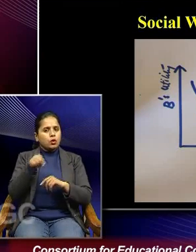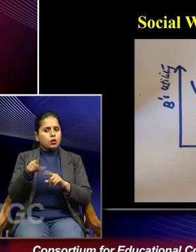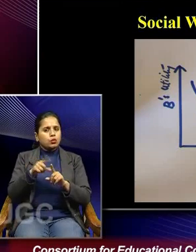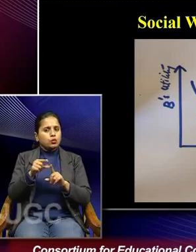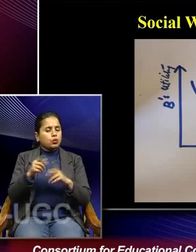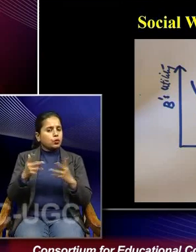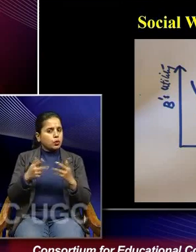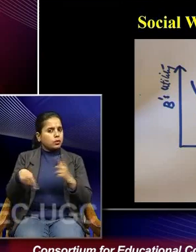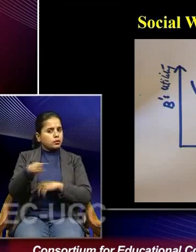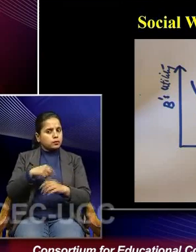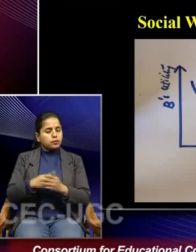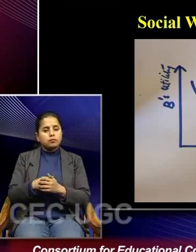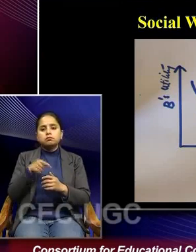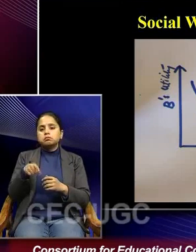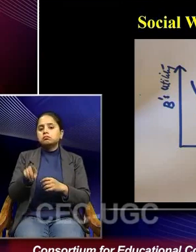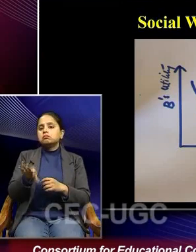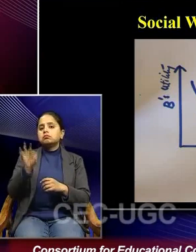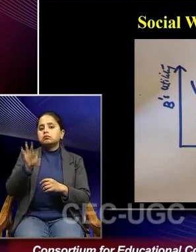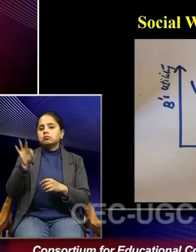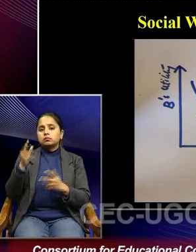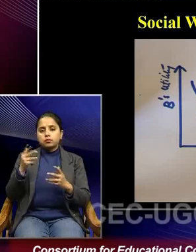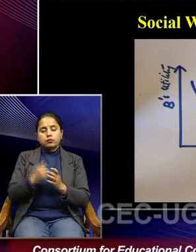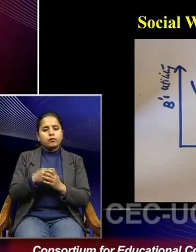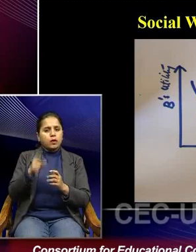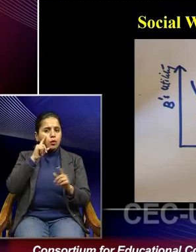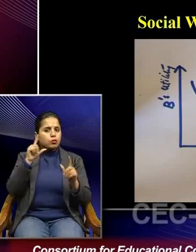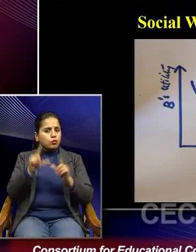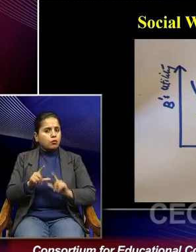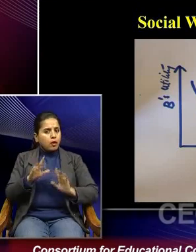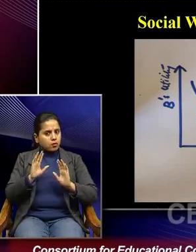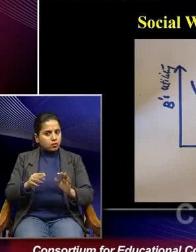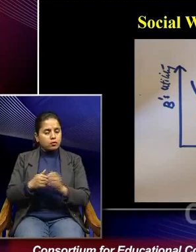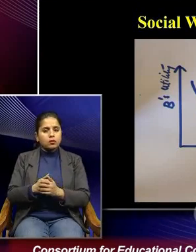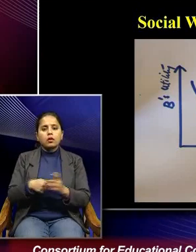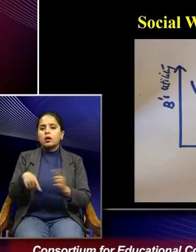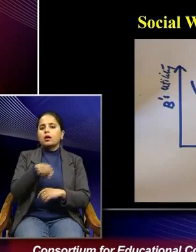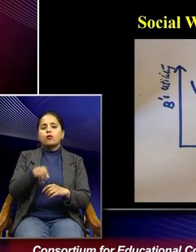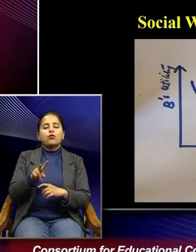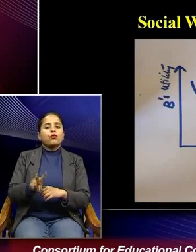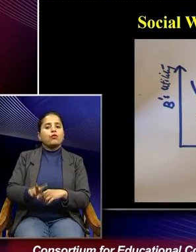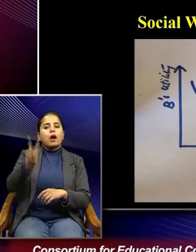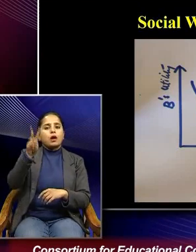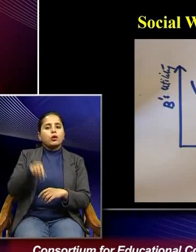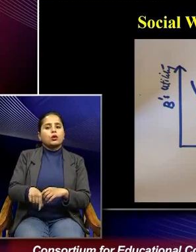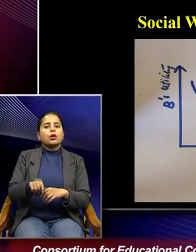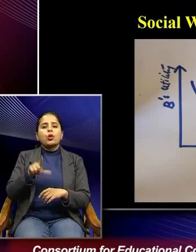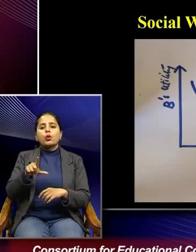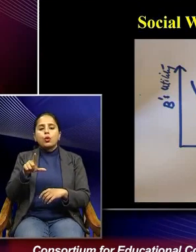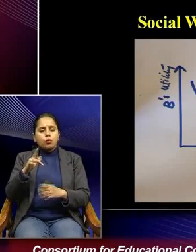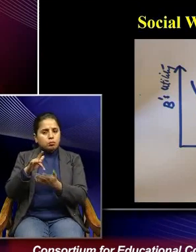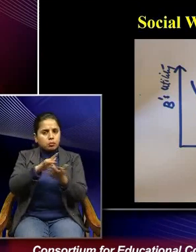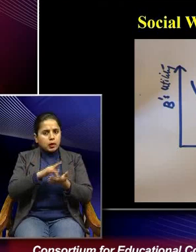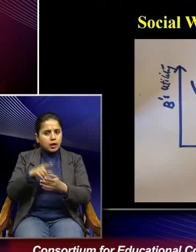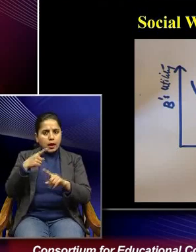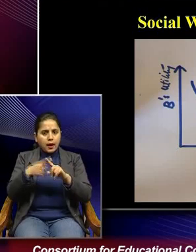preferences? As it is evident that the value, the location X is associated